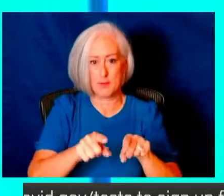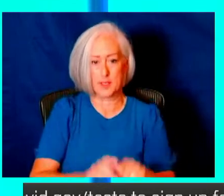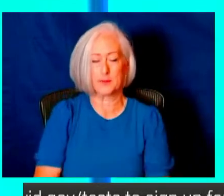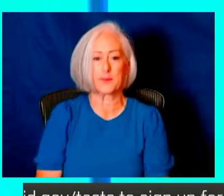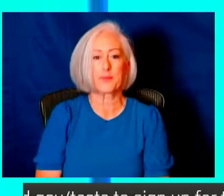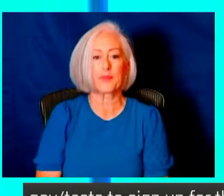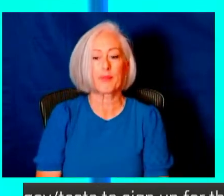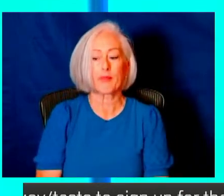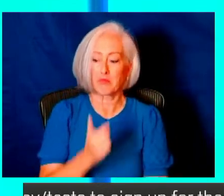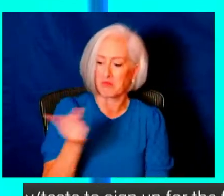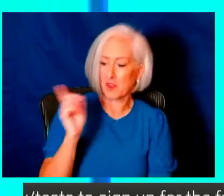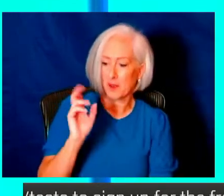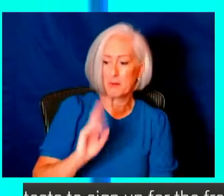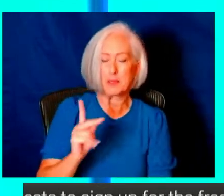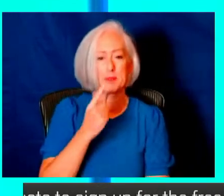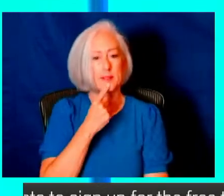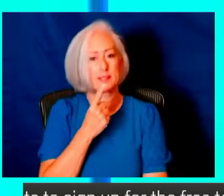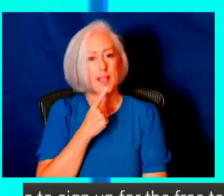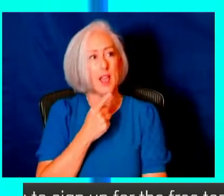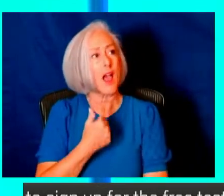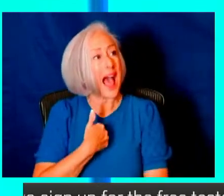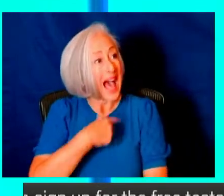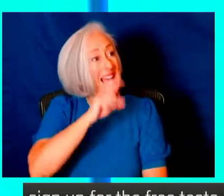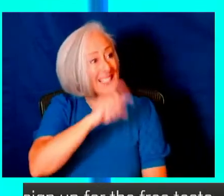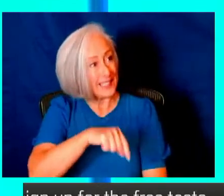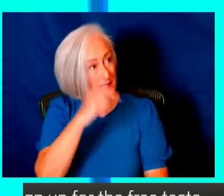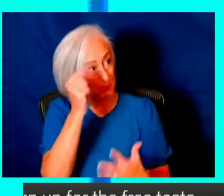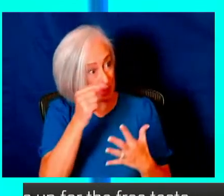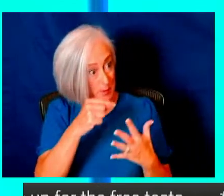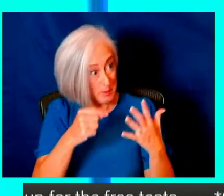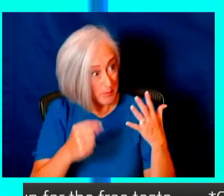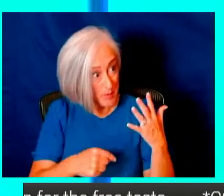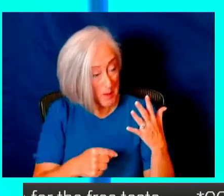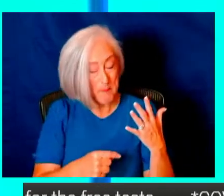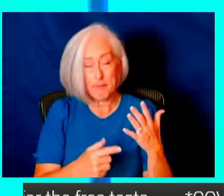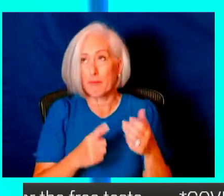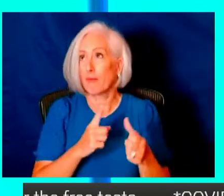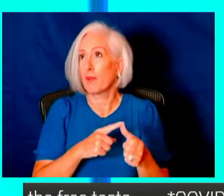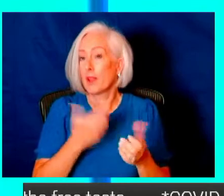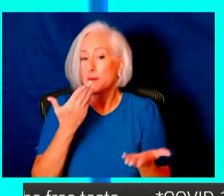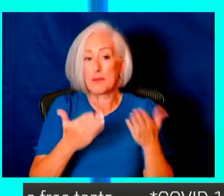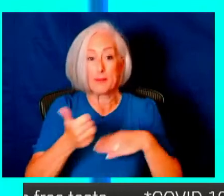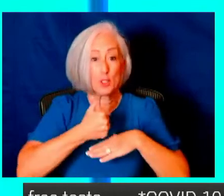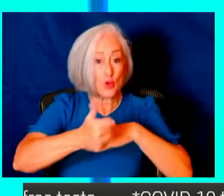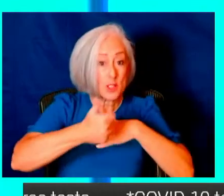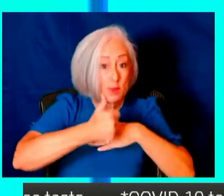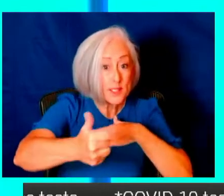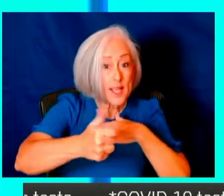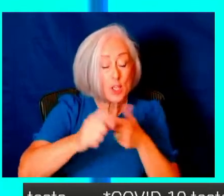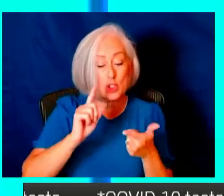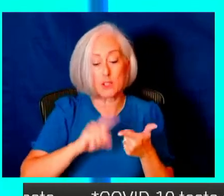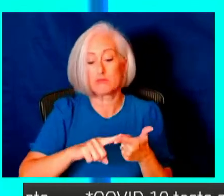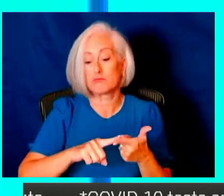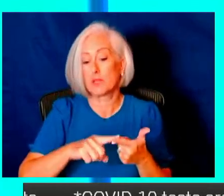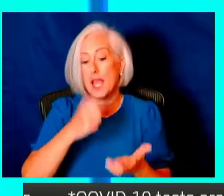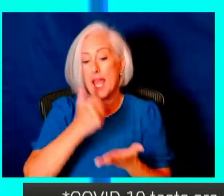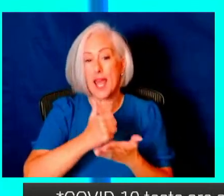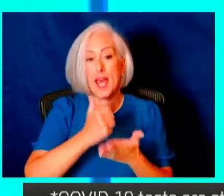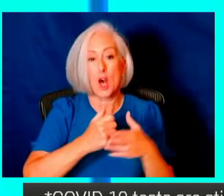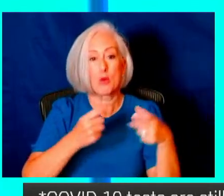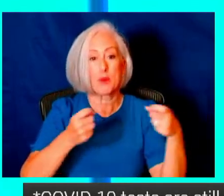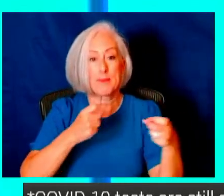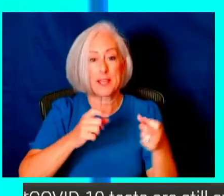like, hey, this is what I need, whether it's transportation or help managing my